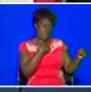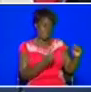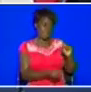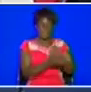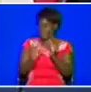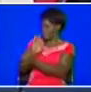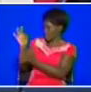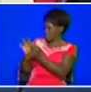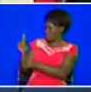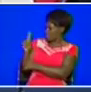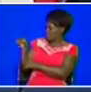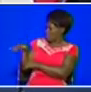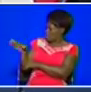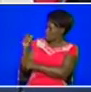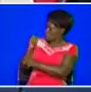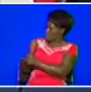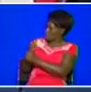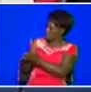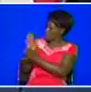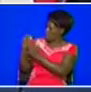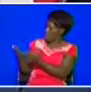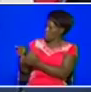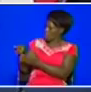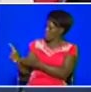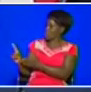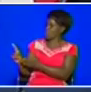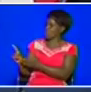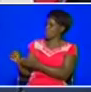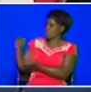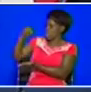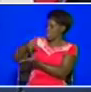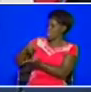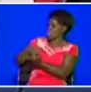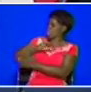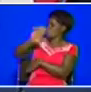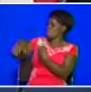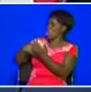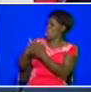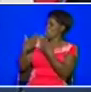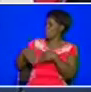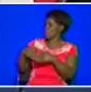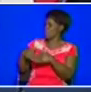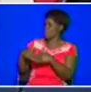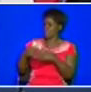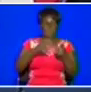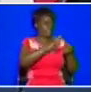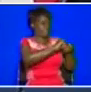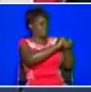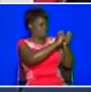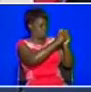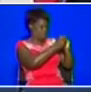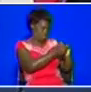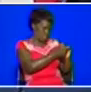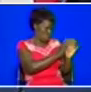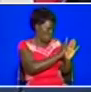but specifically my question was how you're going to ensure that you are able to take in everybody by September. We will transition... Look. There